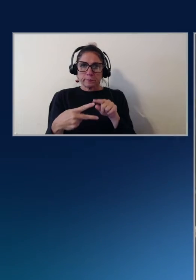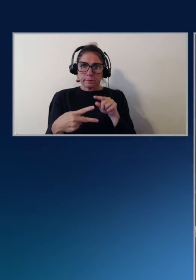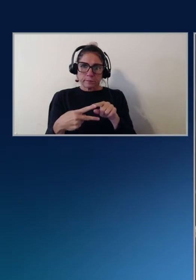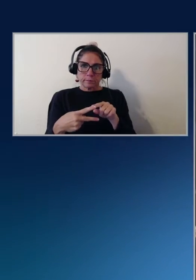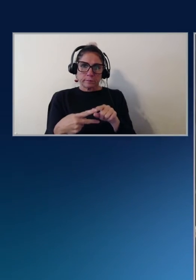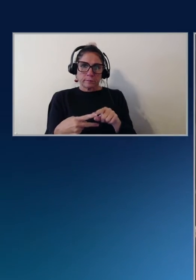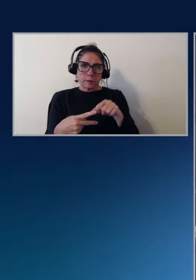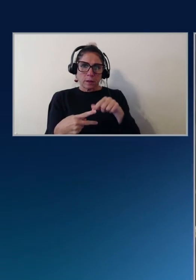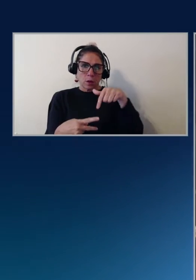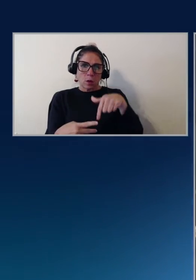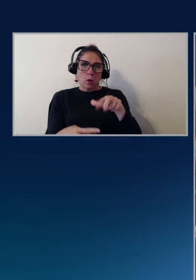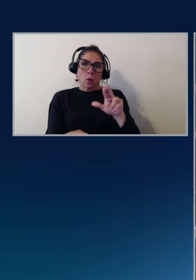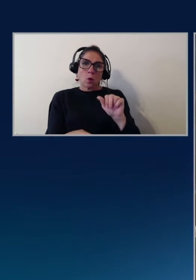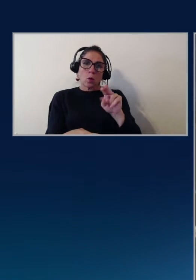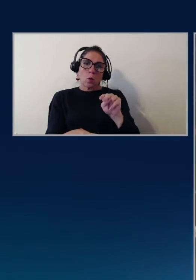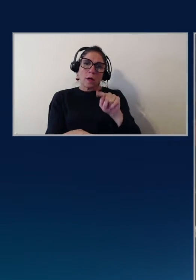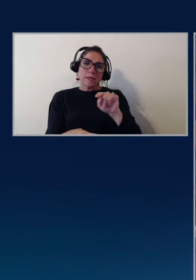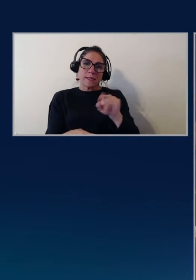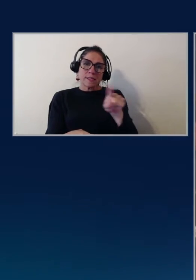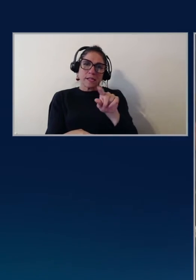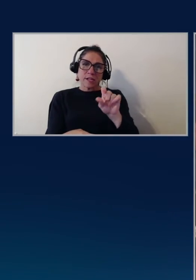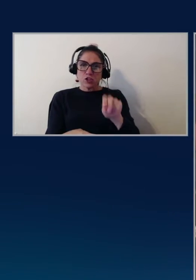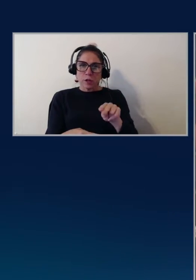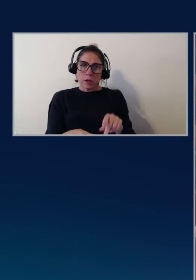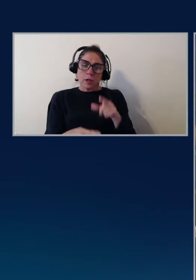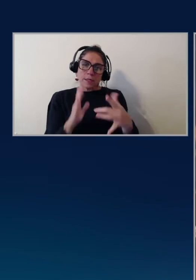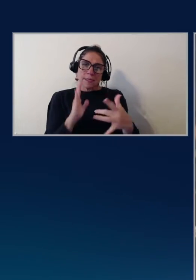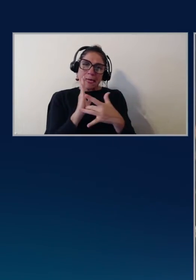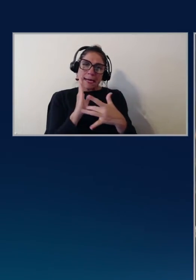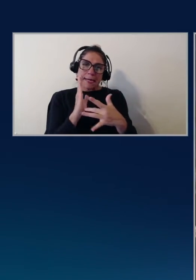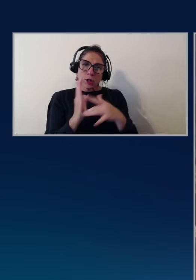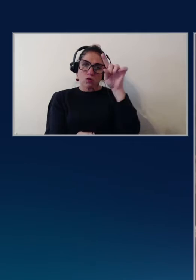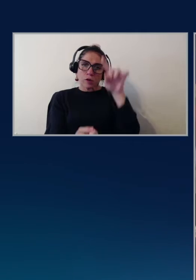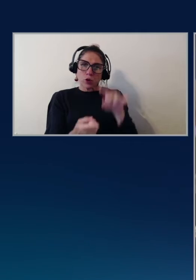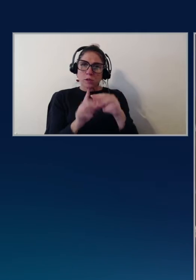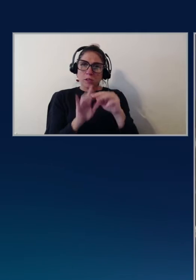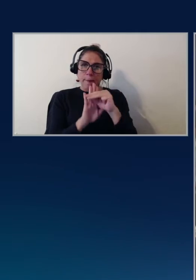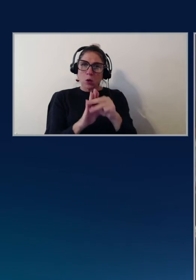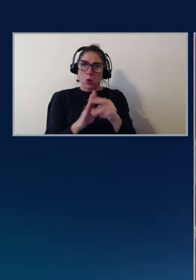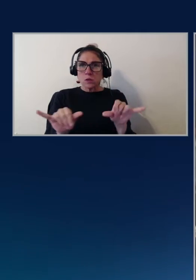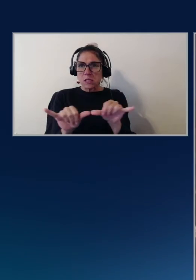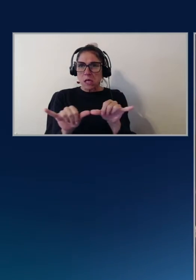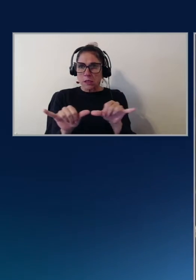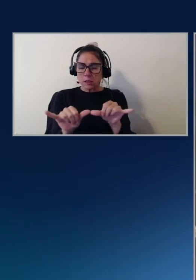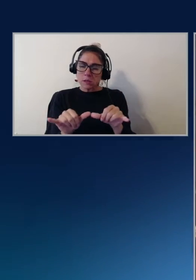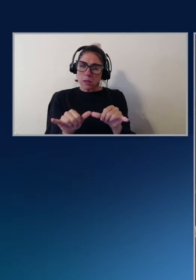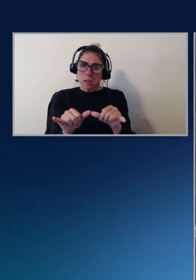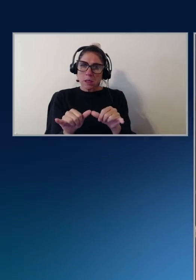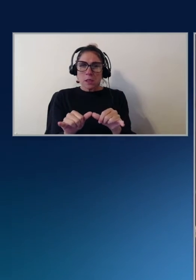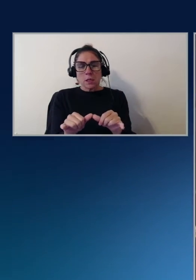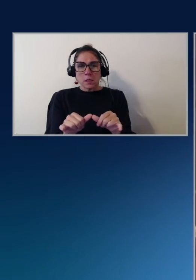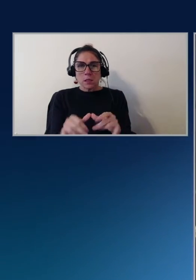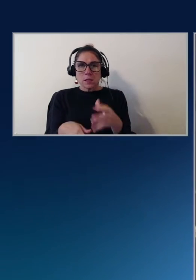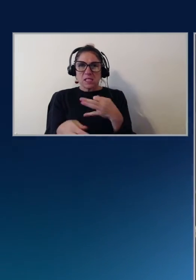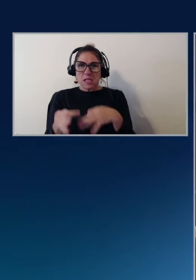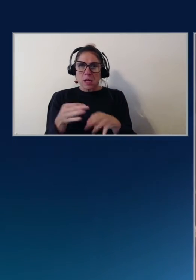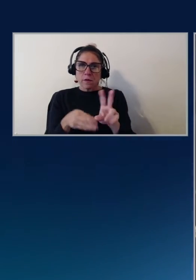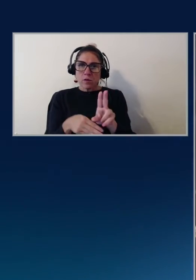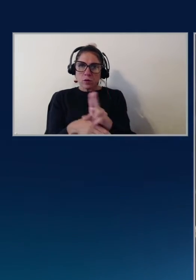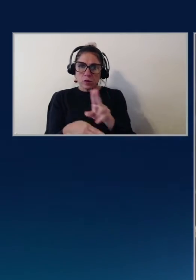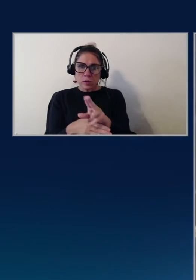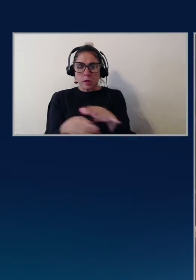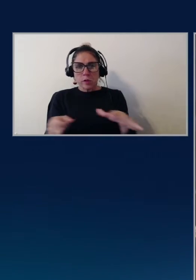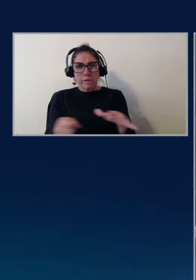And quantization, again, really quick, it's a technique to reduce the model size. Instead of using the full